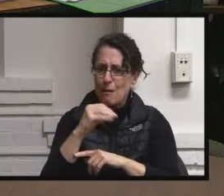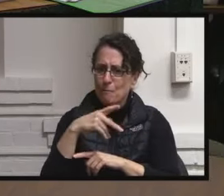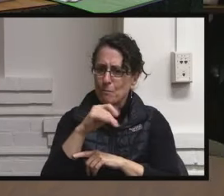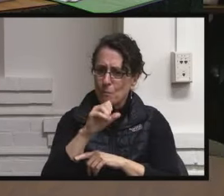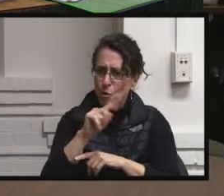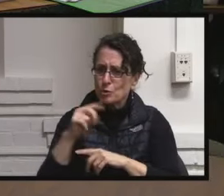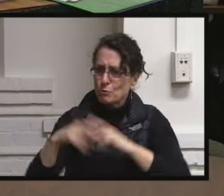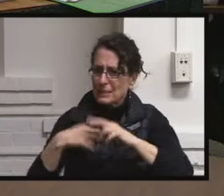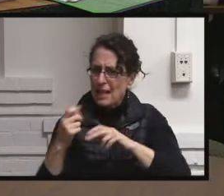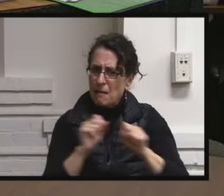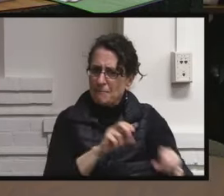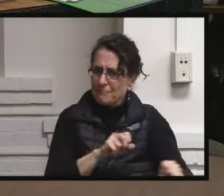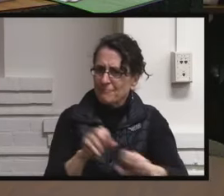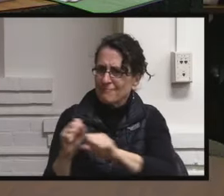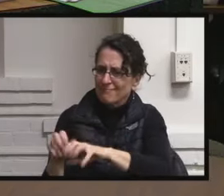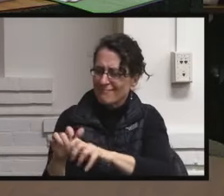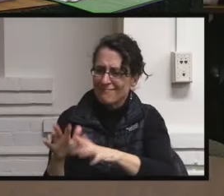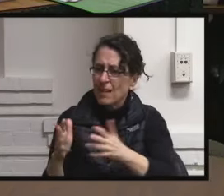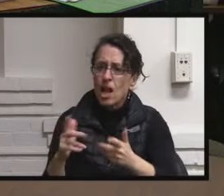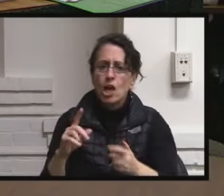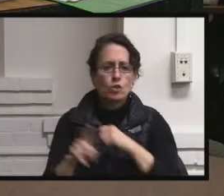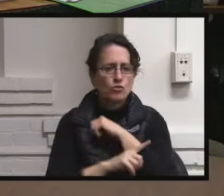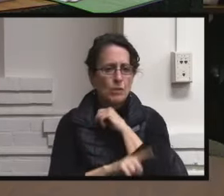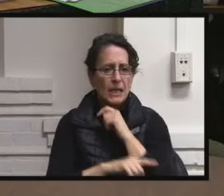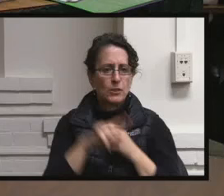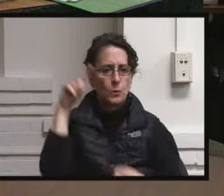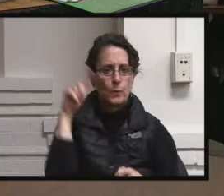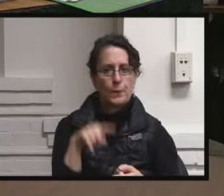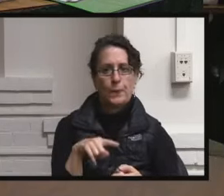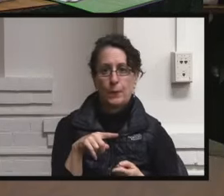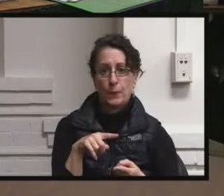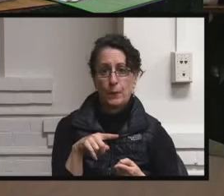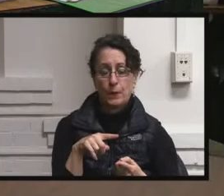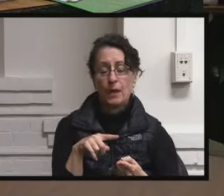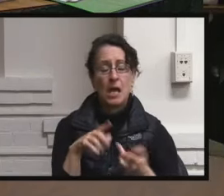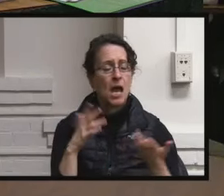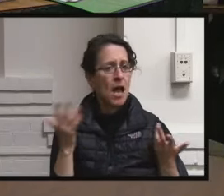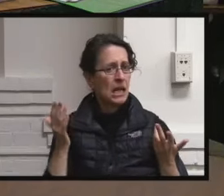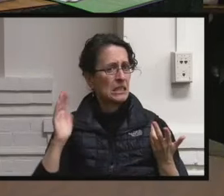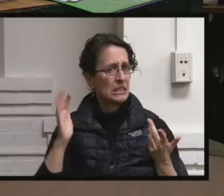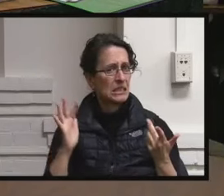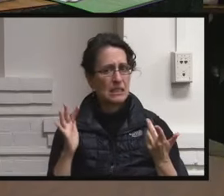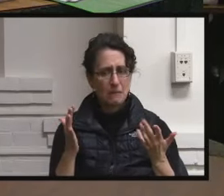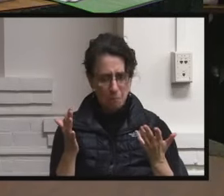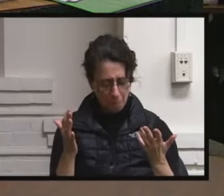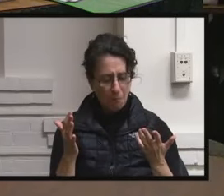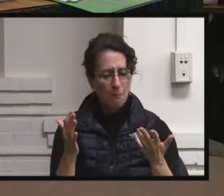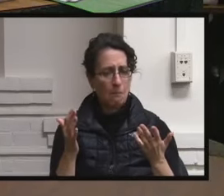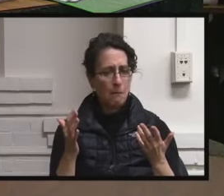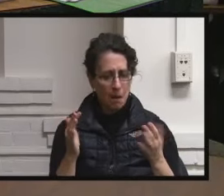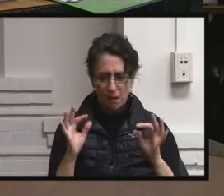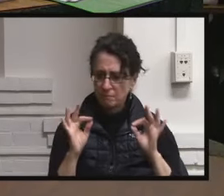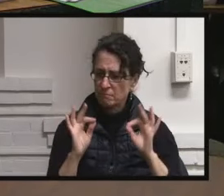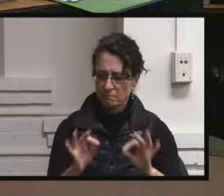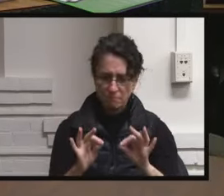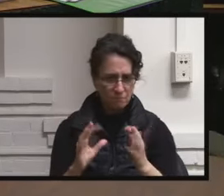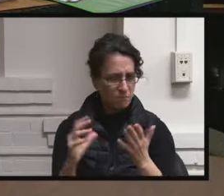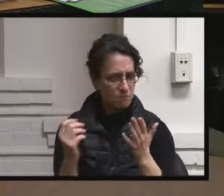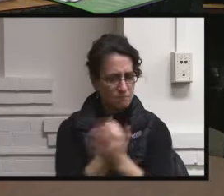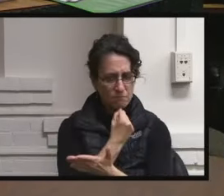And so we think it's a real natural here. When we look at the budget challenges that the town faces and